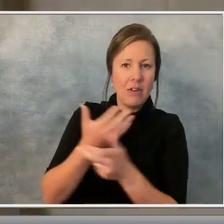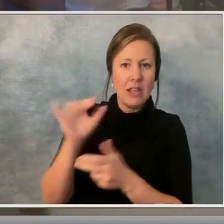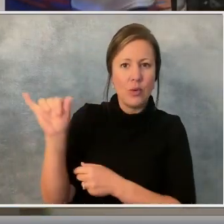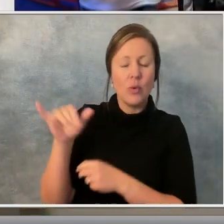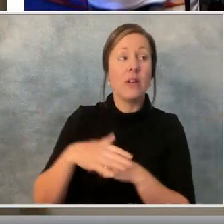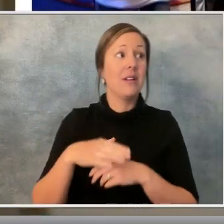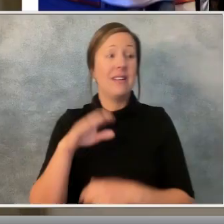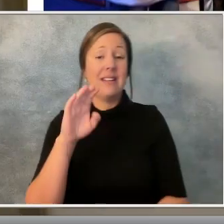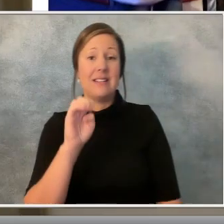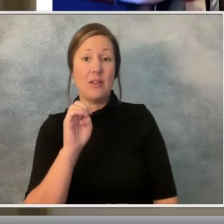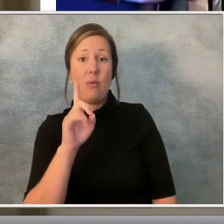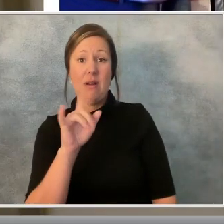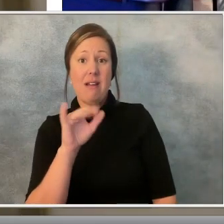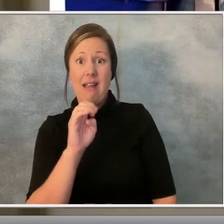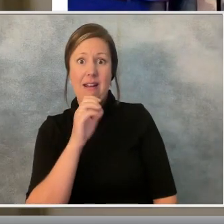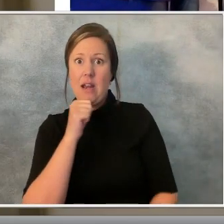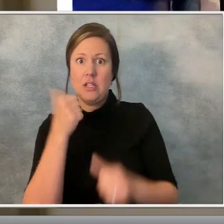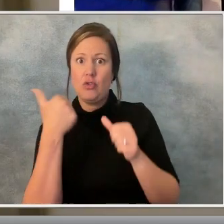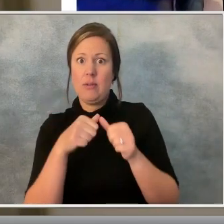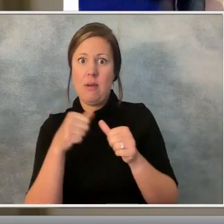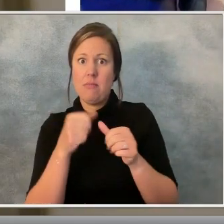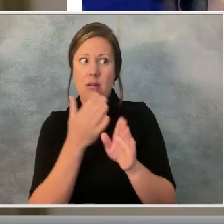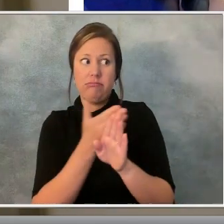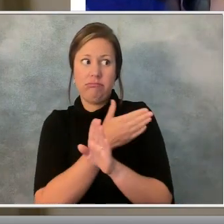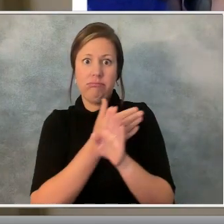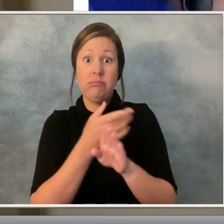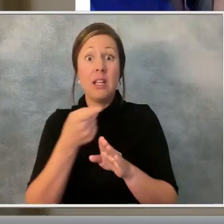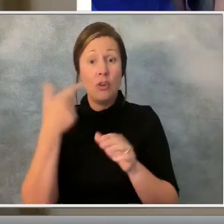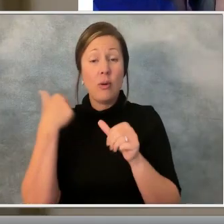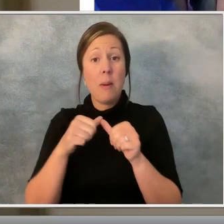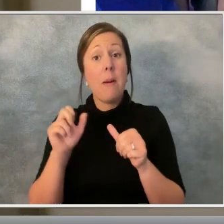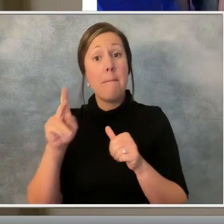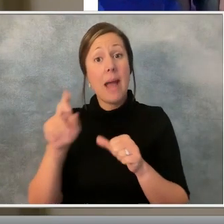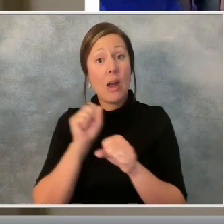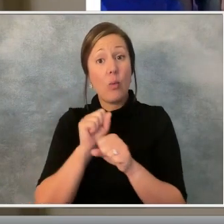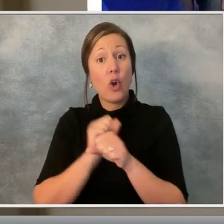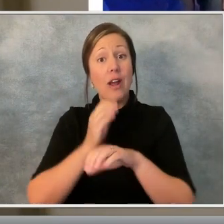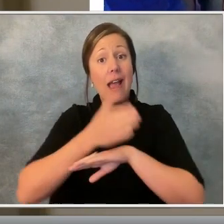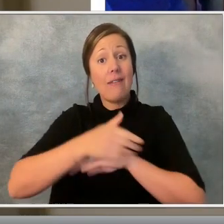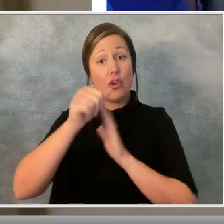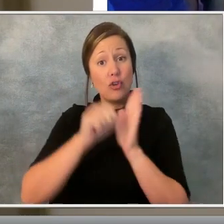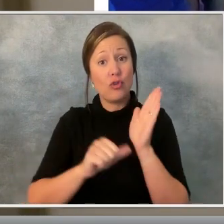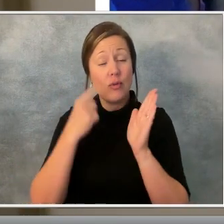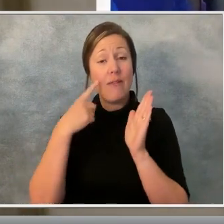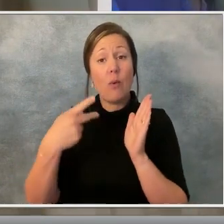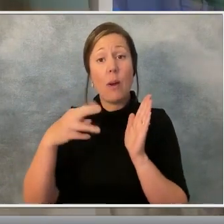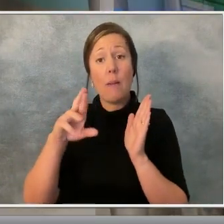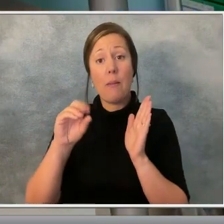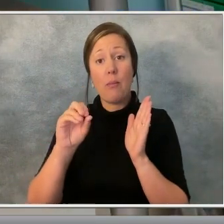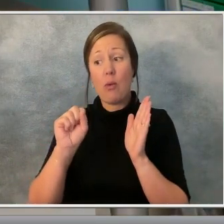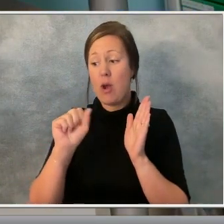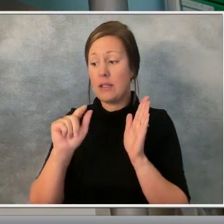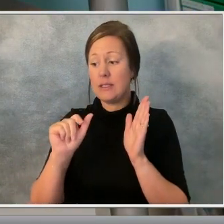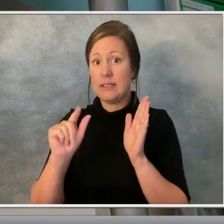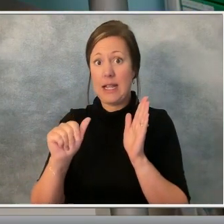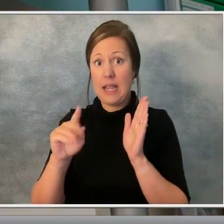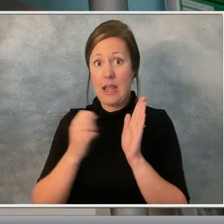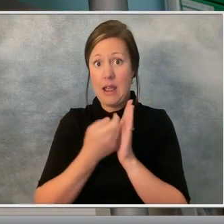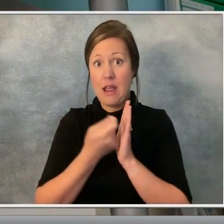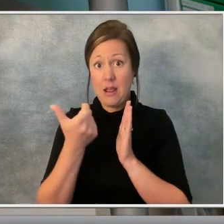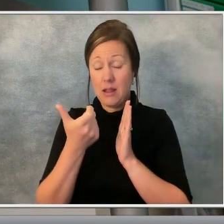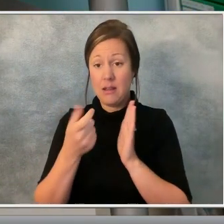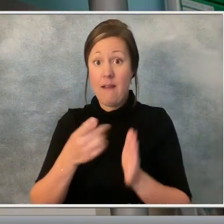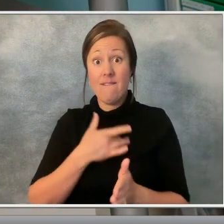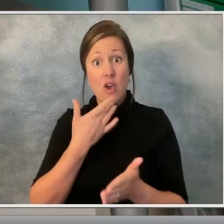that. All he remembers is being back at work after his prostate removal and feeling pretty good until... The last thing I